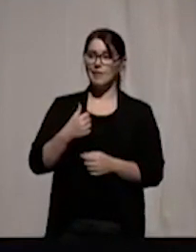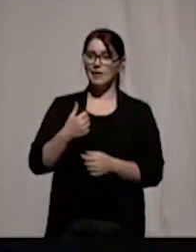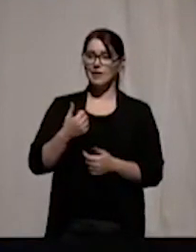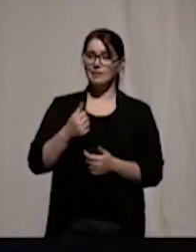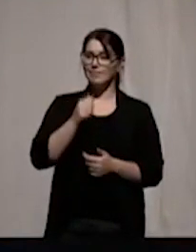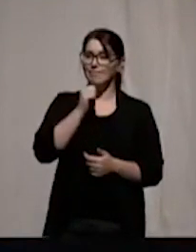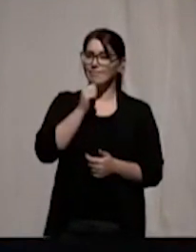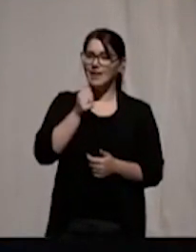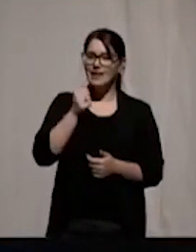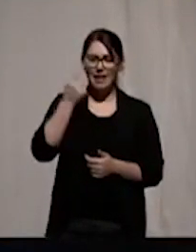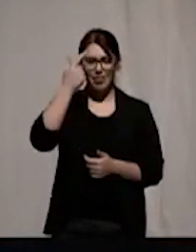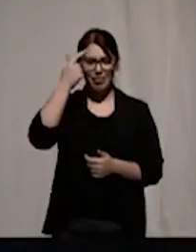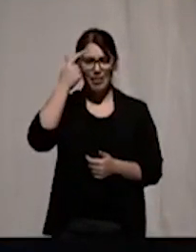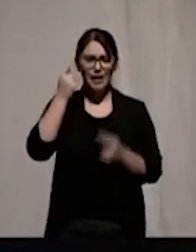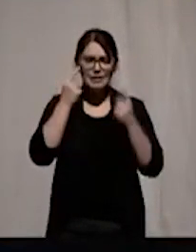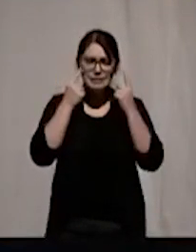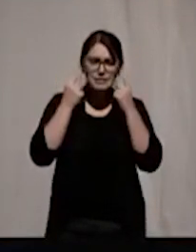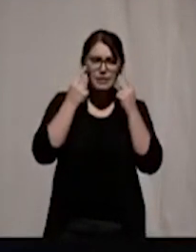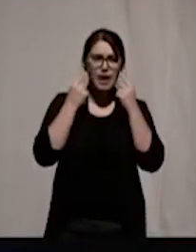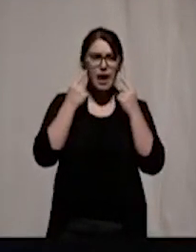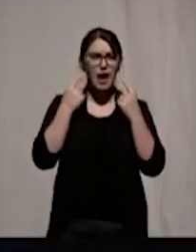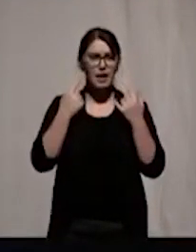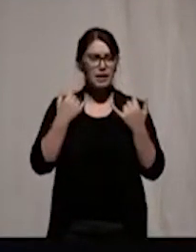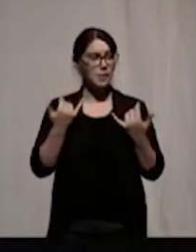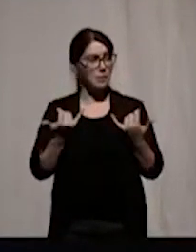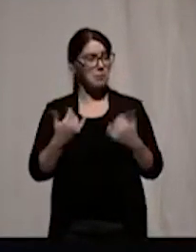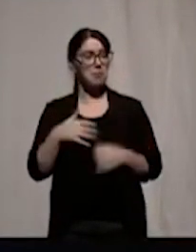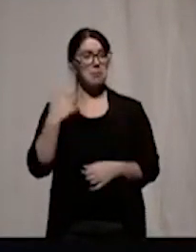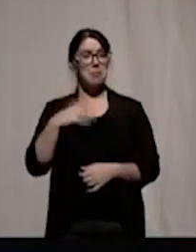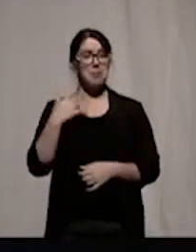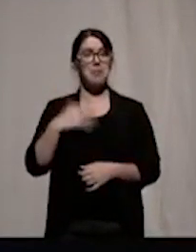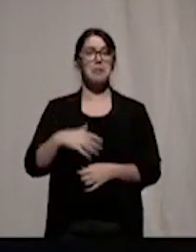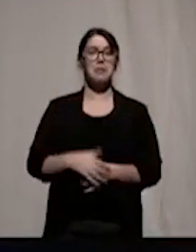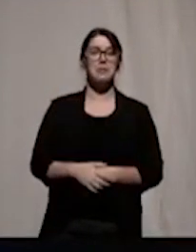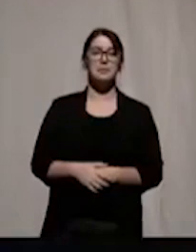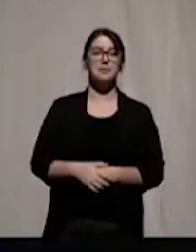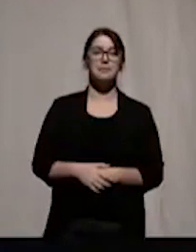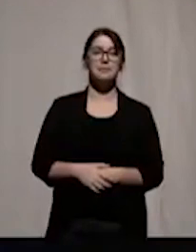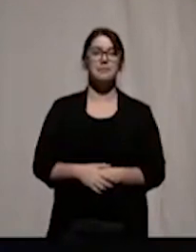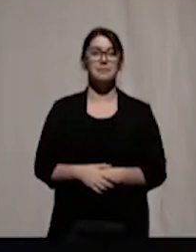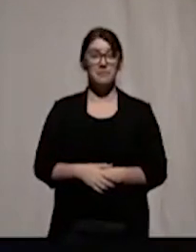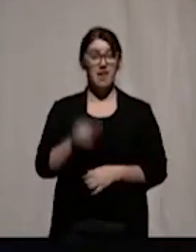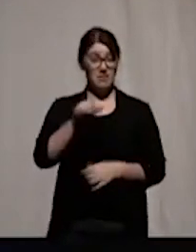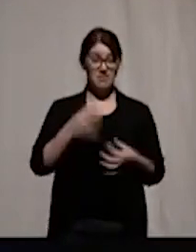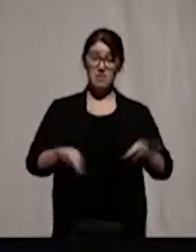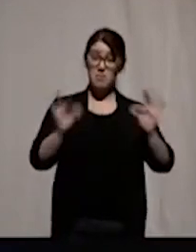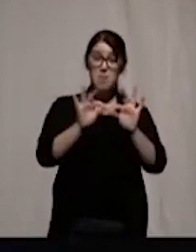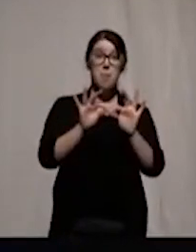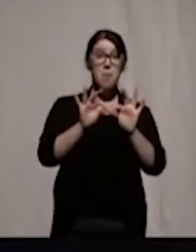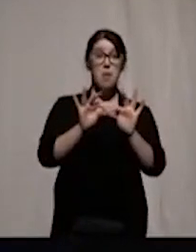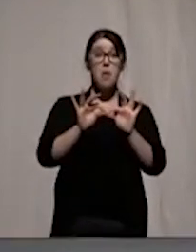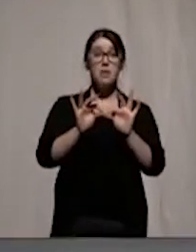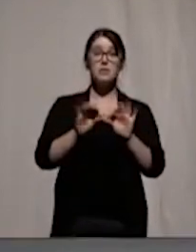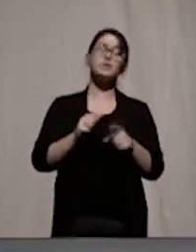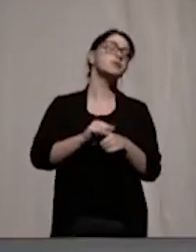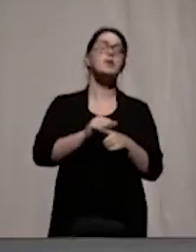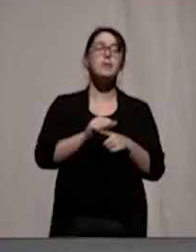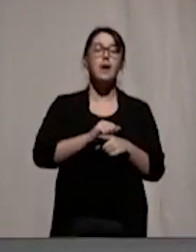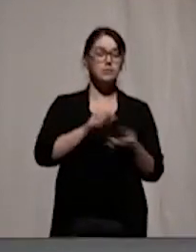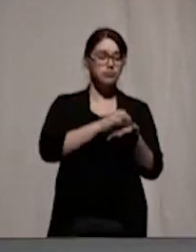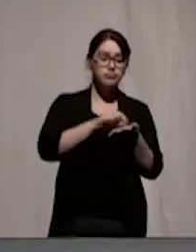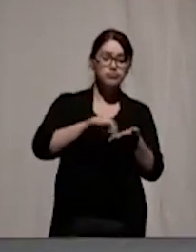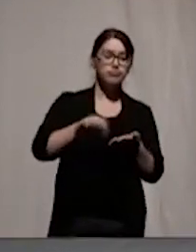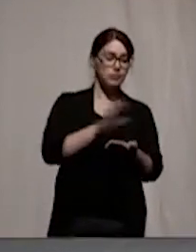Yeah. Yeah, that felt kind of good. Yeah. So the reason that that's important is because one of my main practices for songwriting is I like to sit